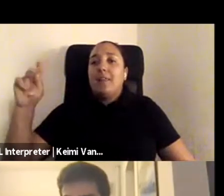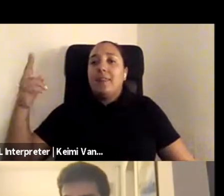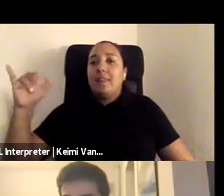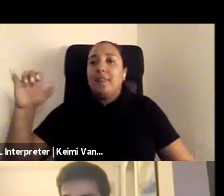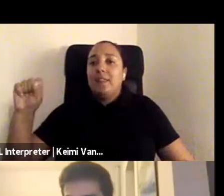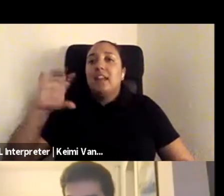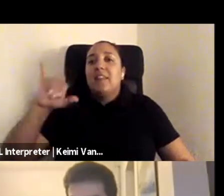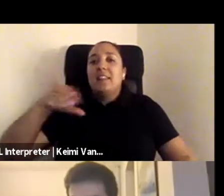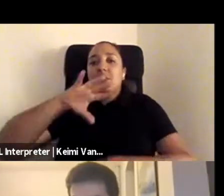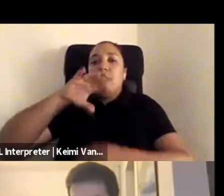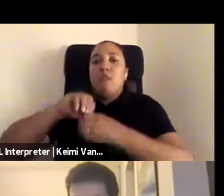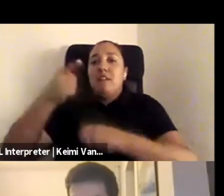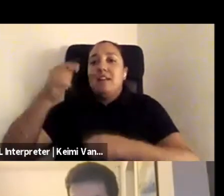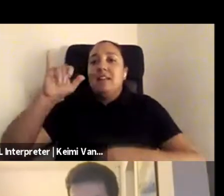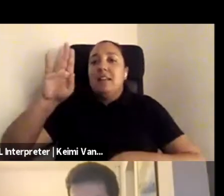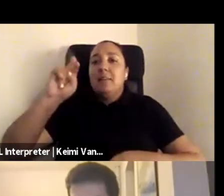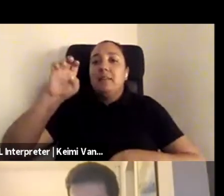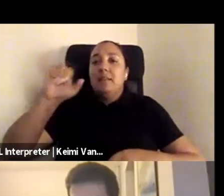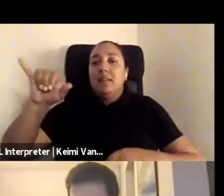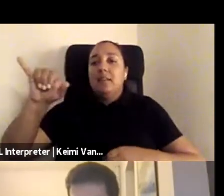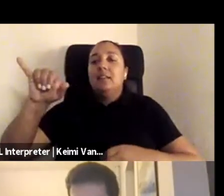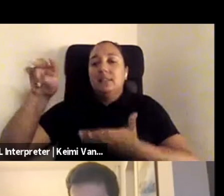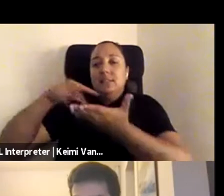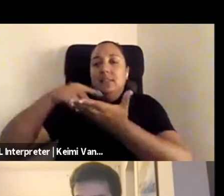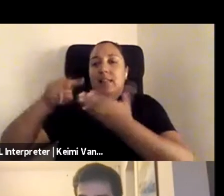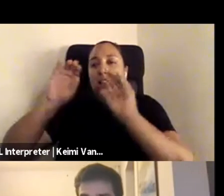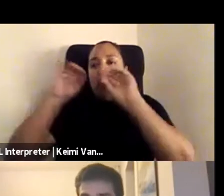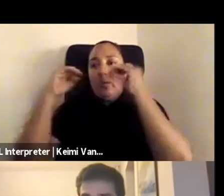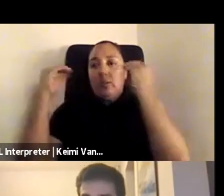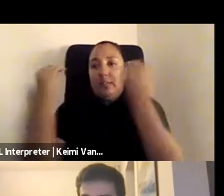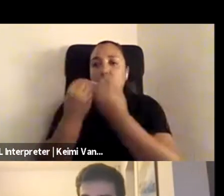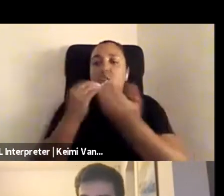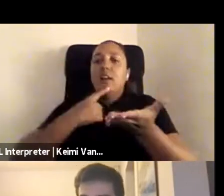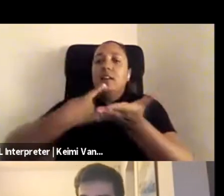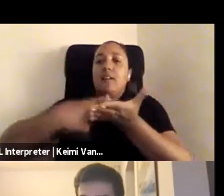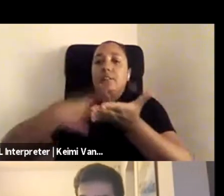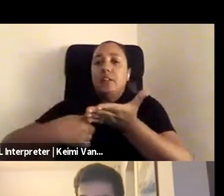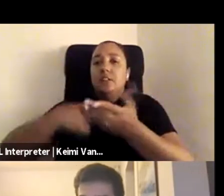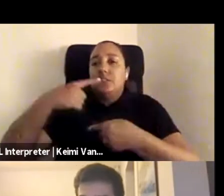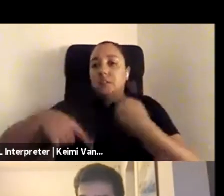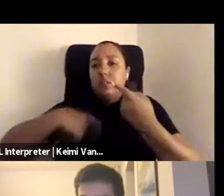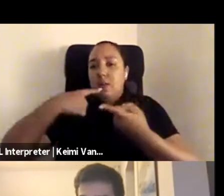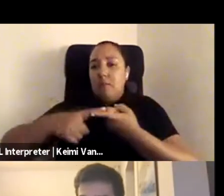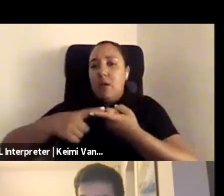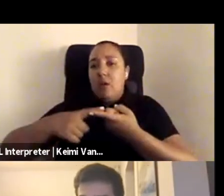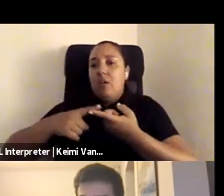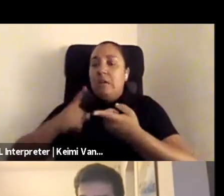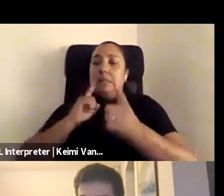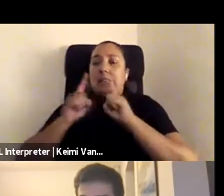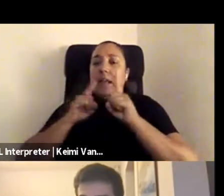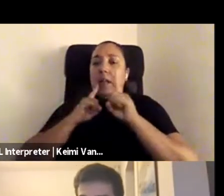organization. And it's a conversation with dancers called an anti-oppressive dialogue with dancers. And I'll read